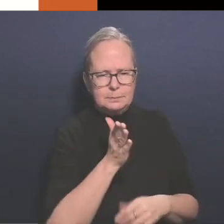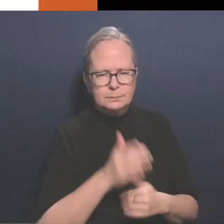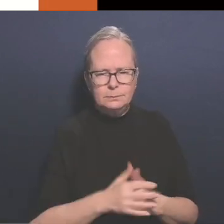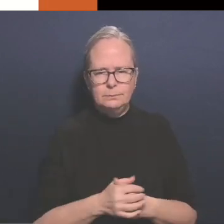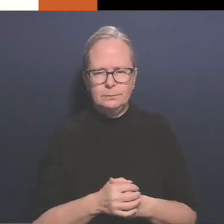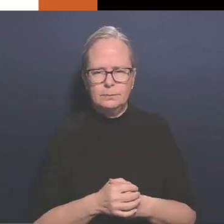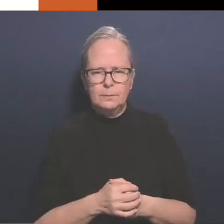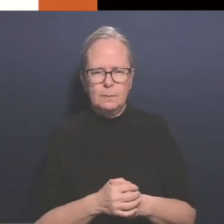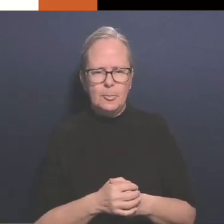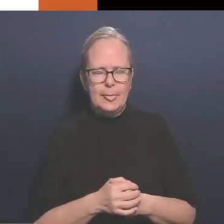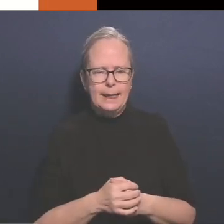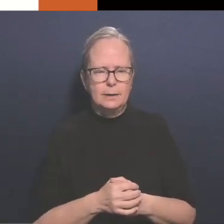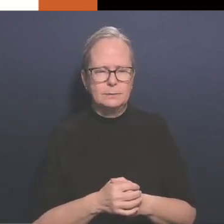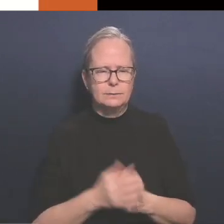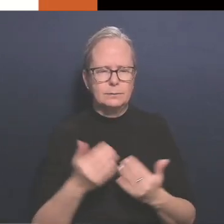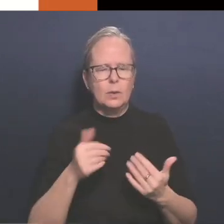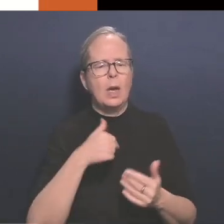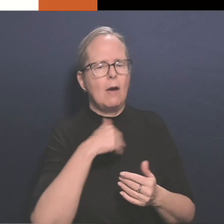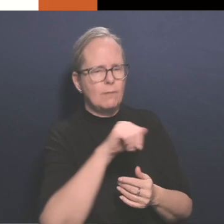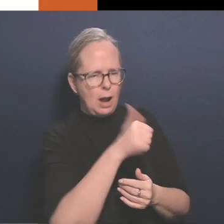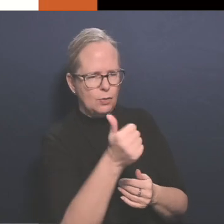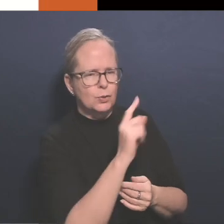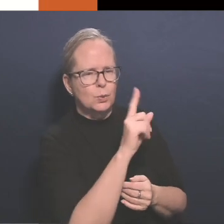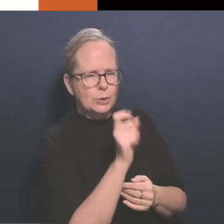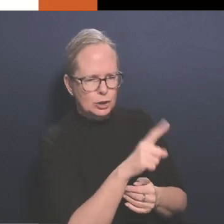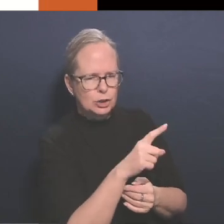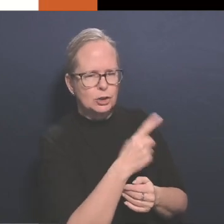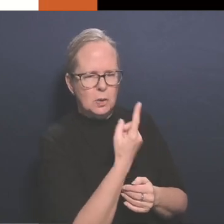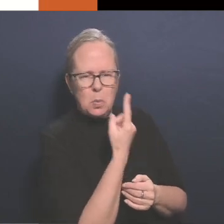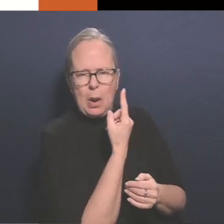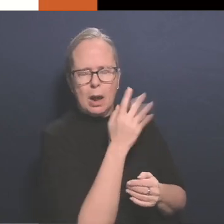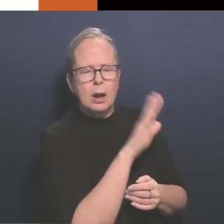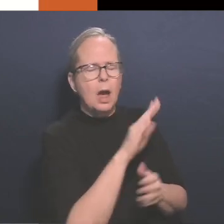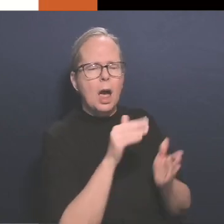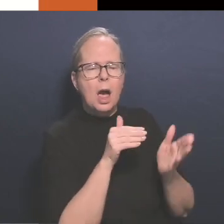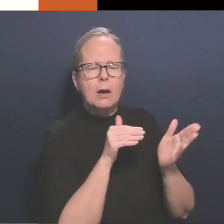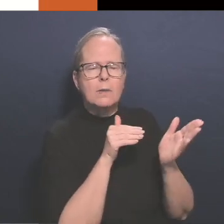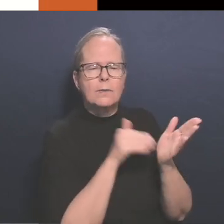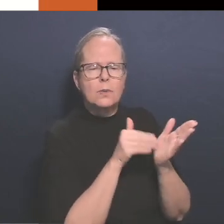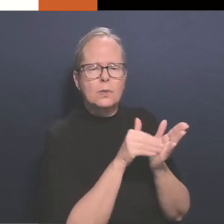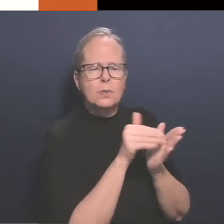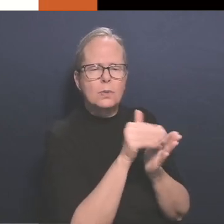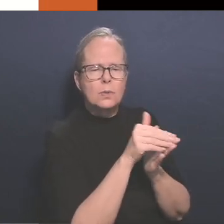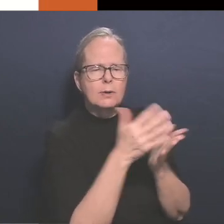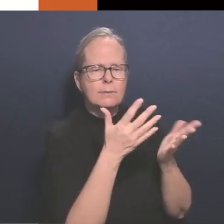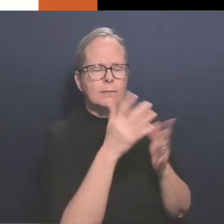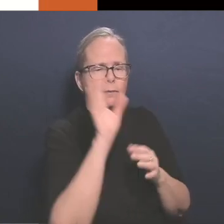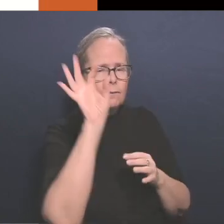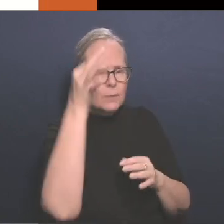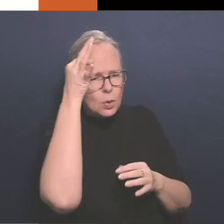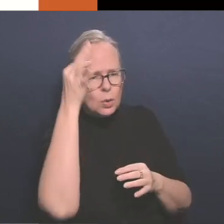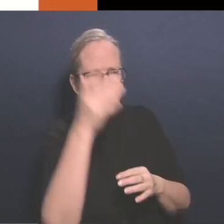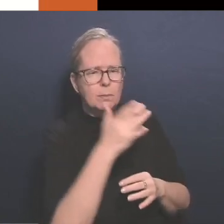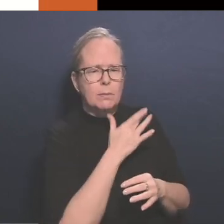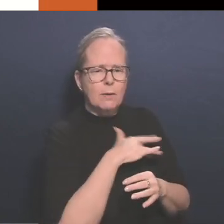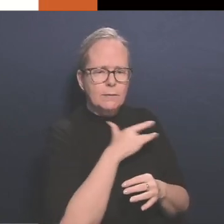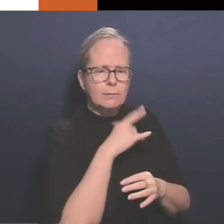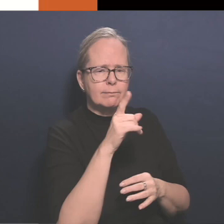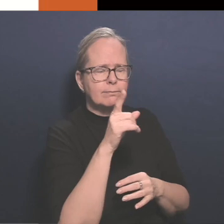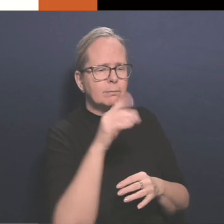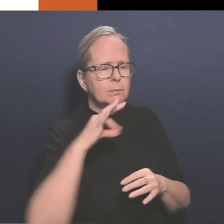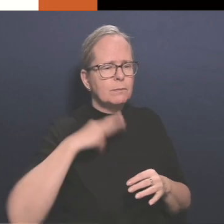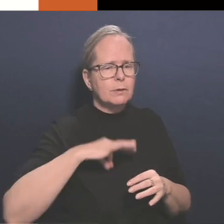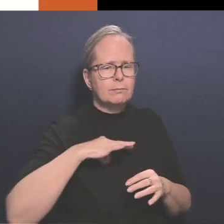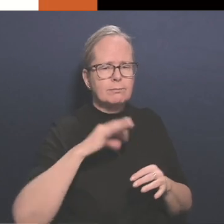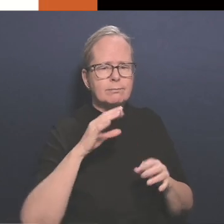regular updates, but specifically we do major updates twice a year. But yeah, generally we keep